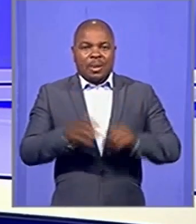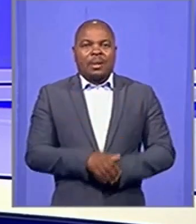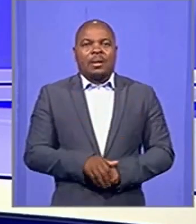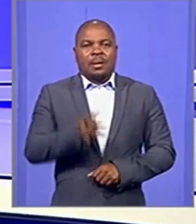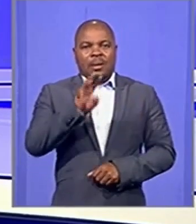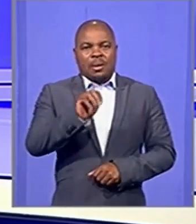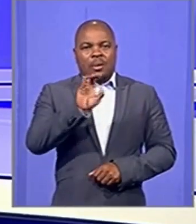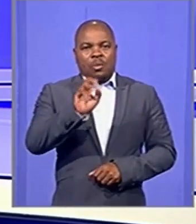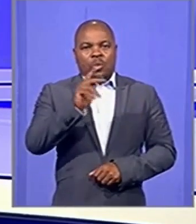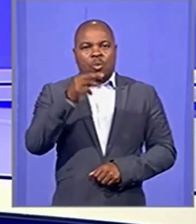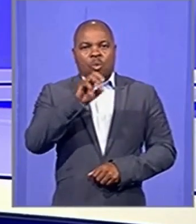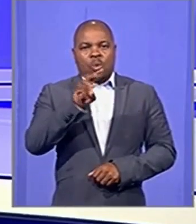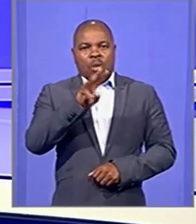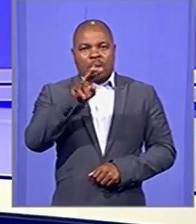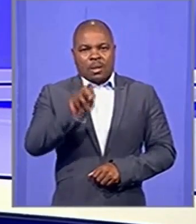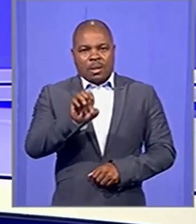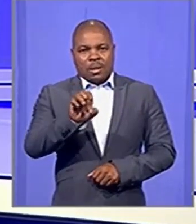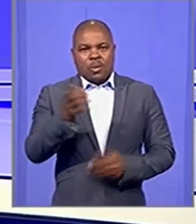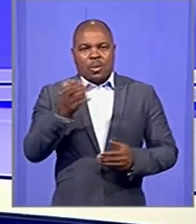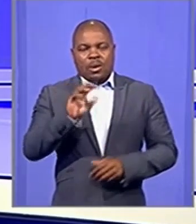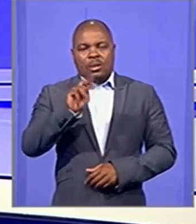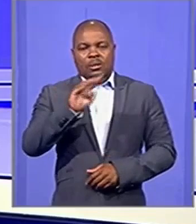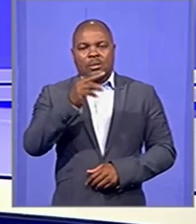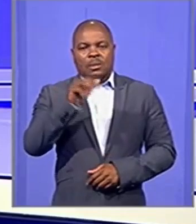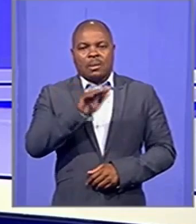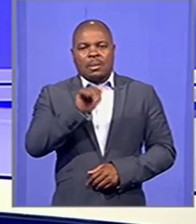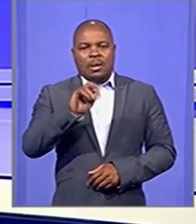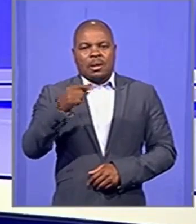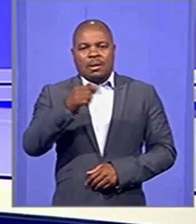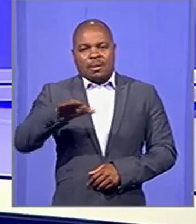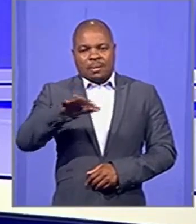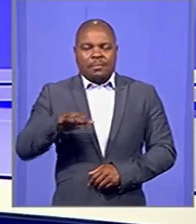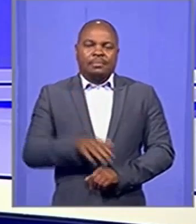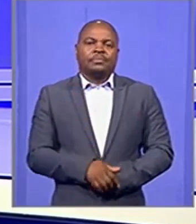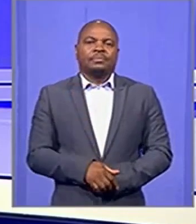sa Mokhulwane motsaneng wa Kgantjhabileng.